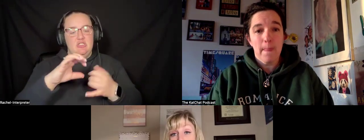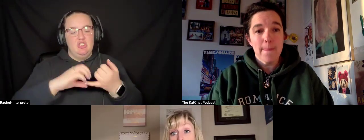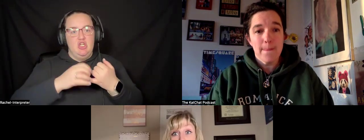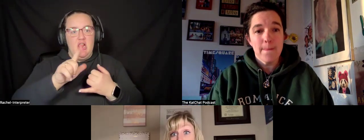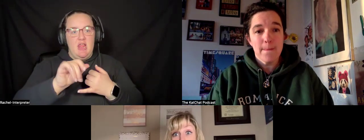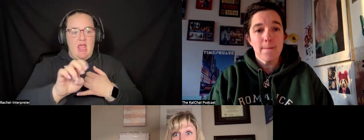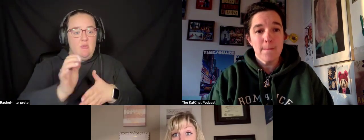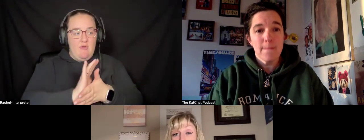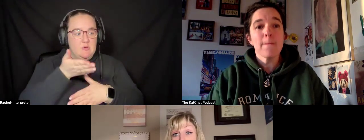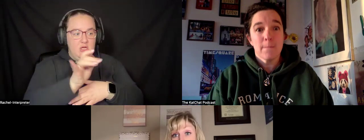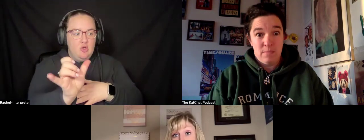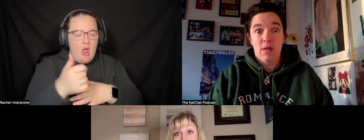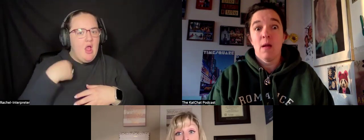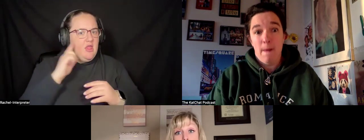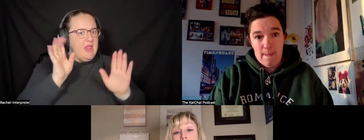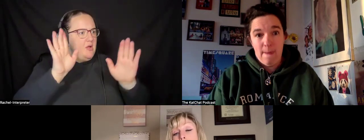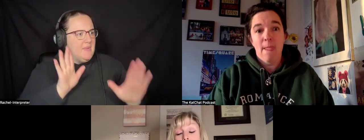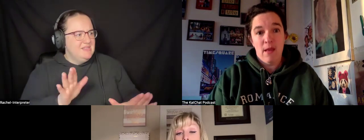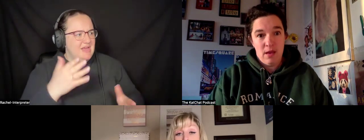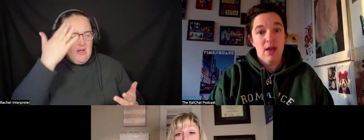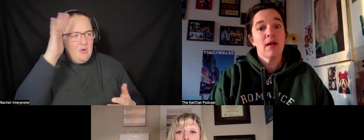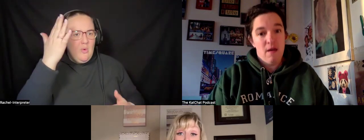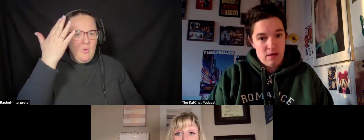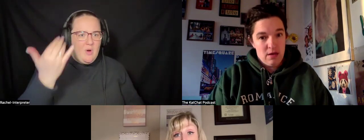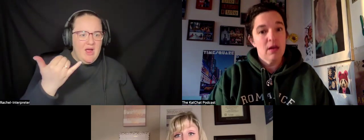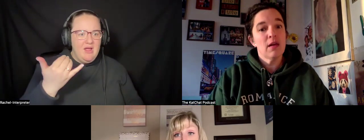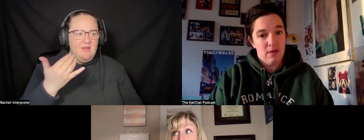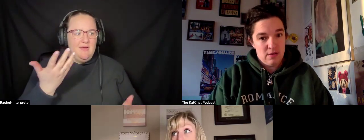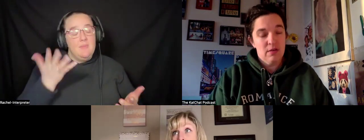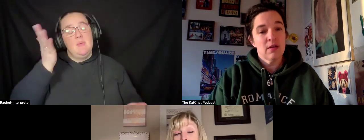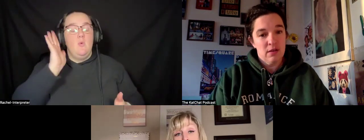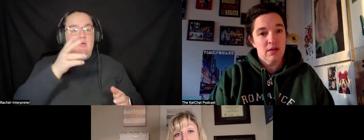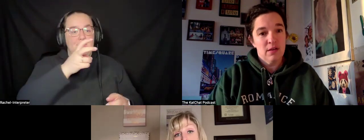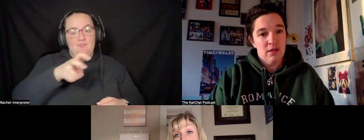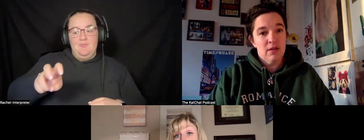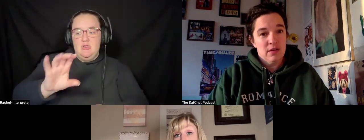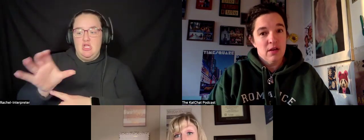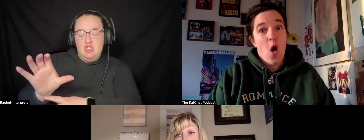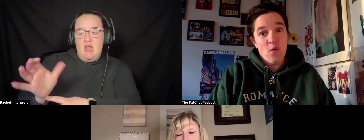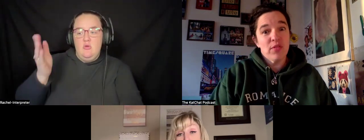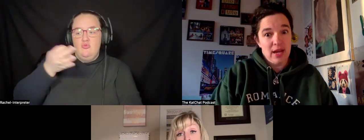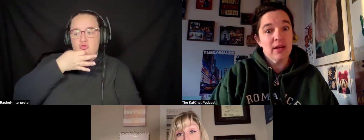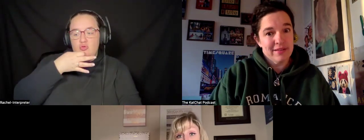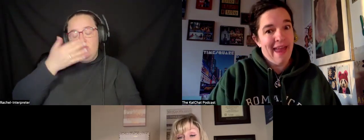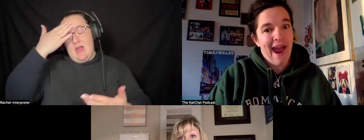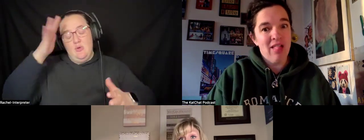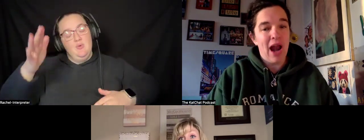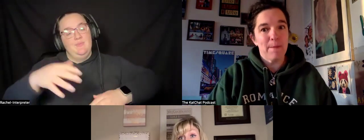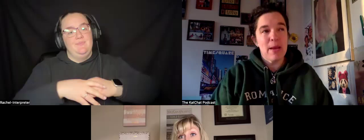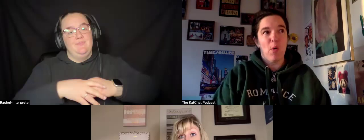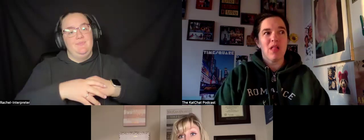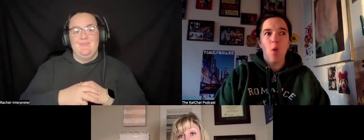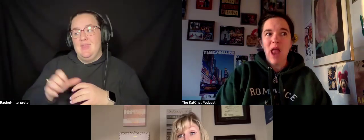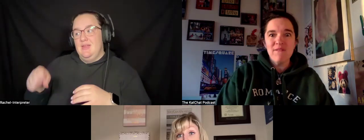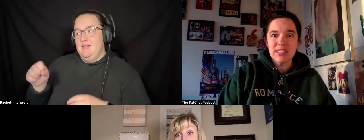on there as well, and I thought they were great. I don't know why they weren't on the channel, and maybe they will come to the channel eventually. But so I've been pleased with it. Hopefully. Yeah, a lot